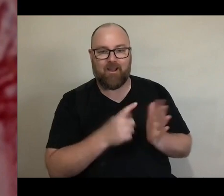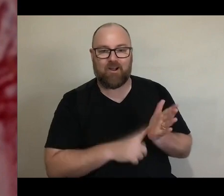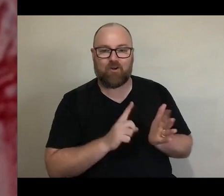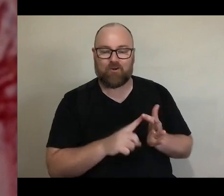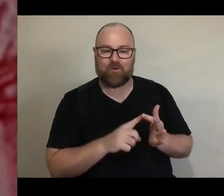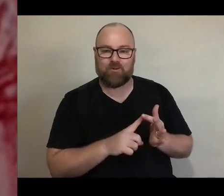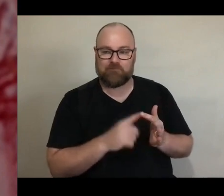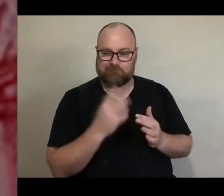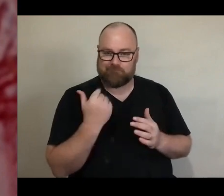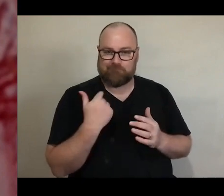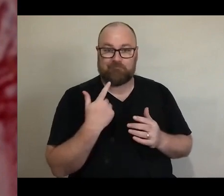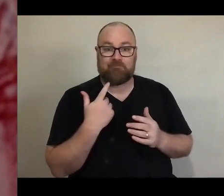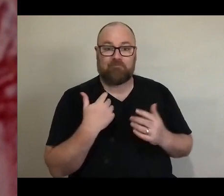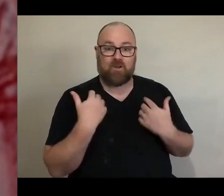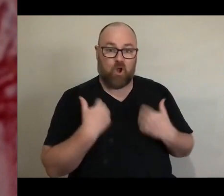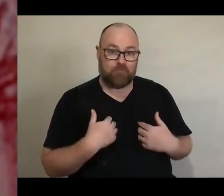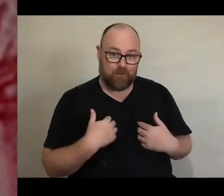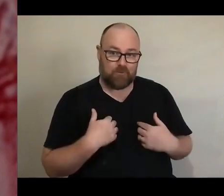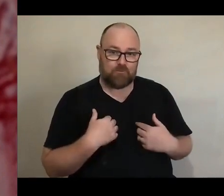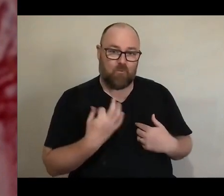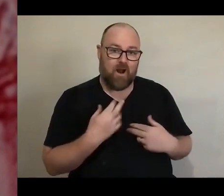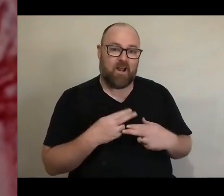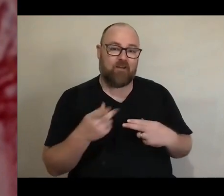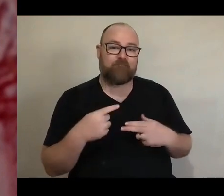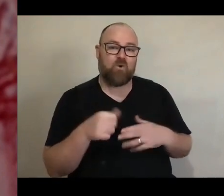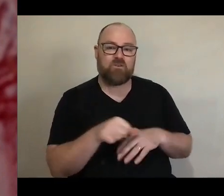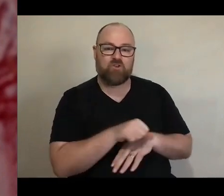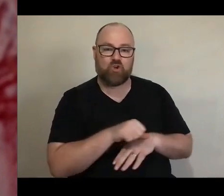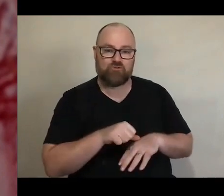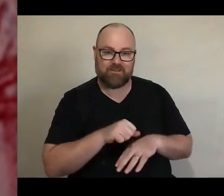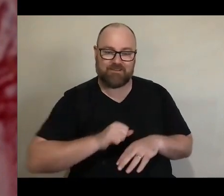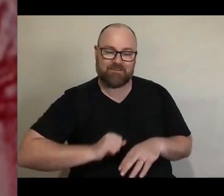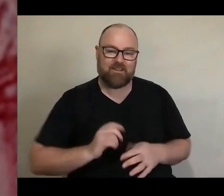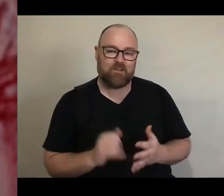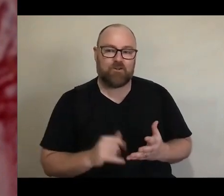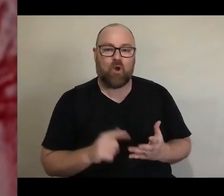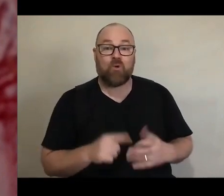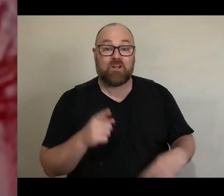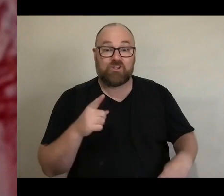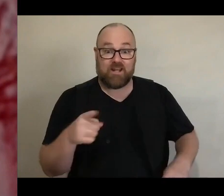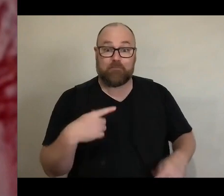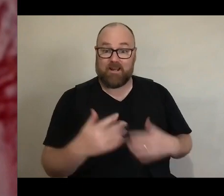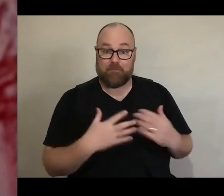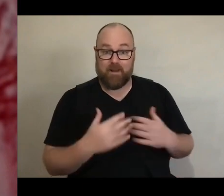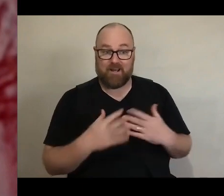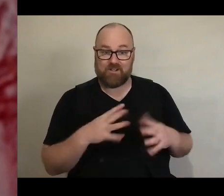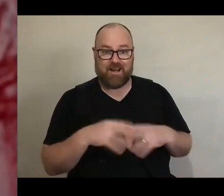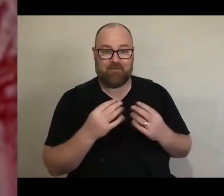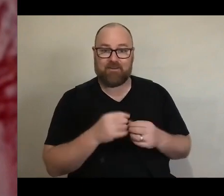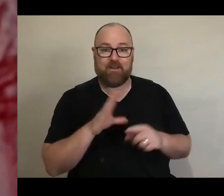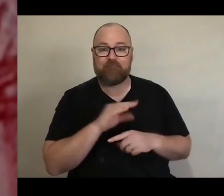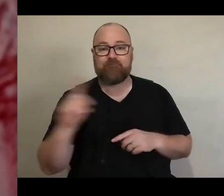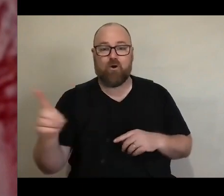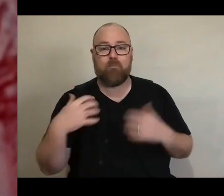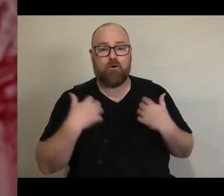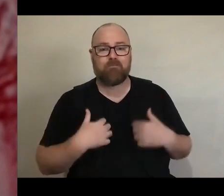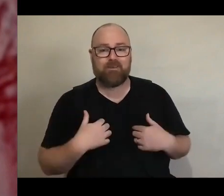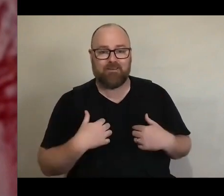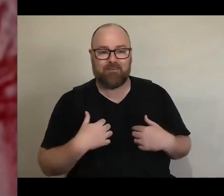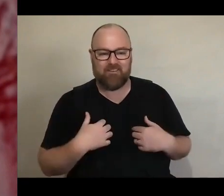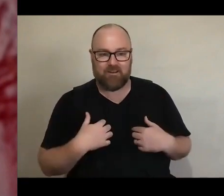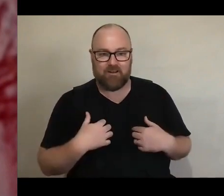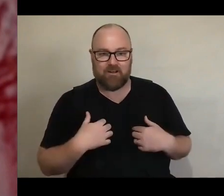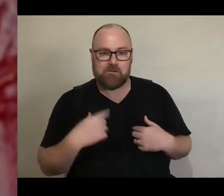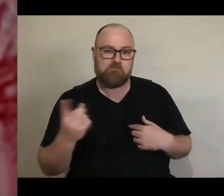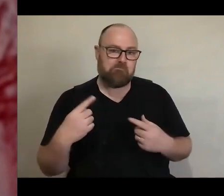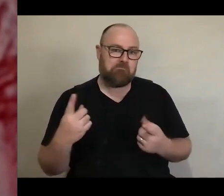in hospital awaiting surgery all week. So she has been managing remotely from a hospital bed and giving us direction